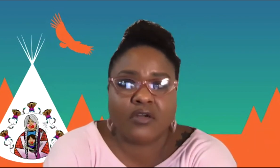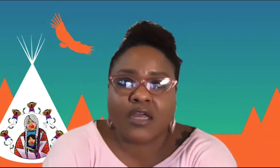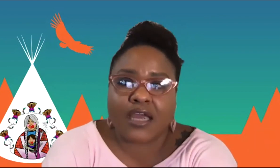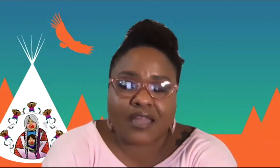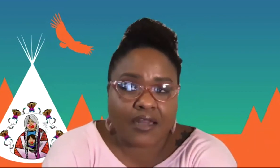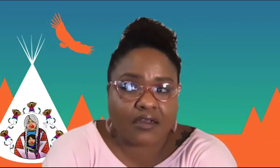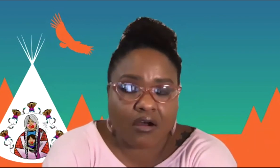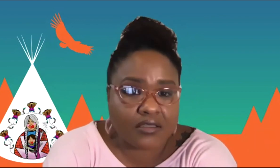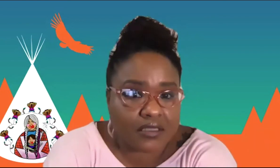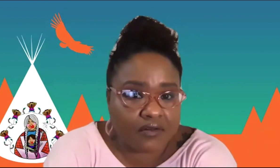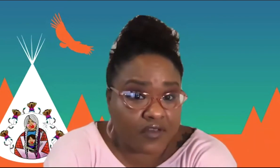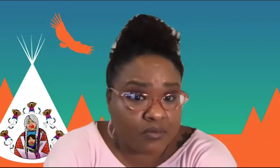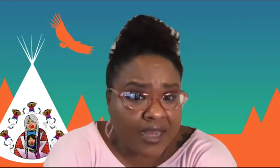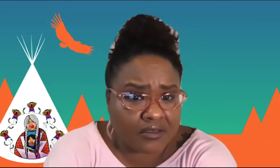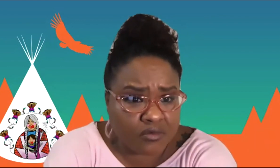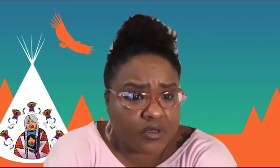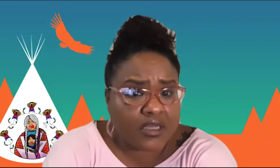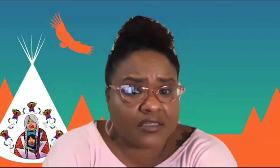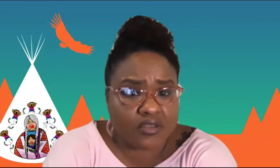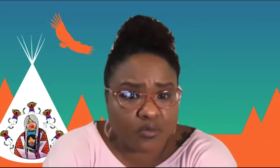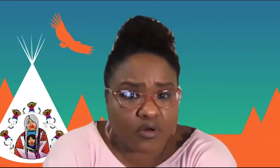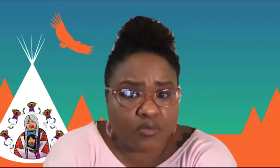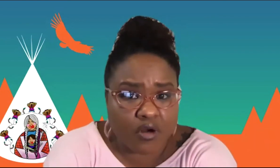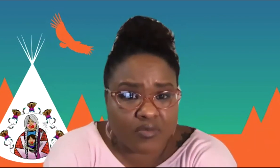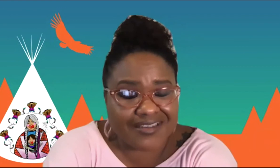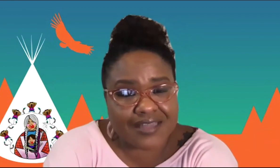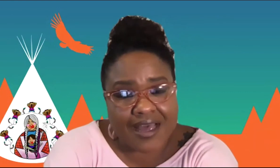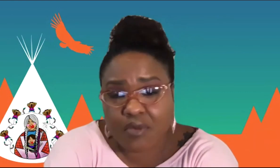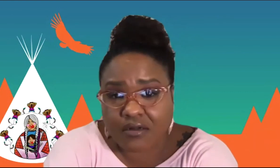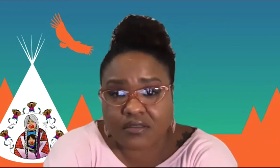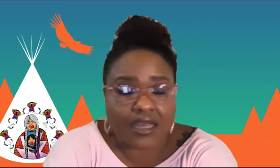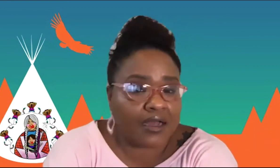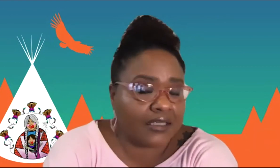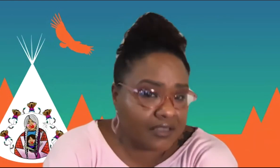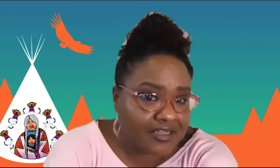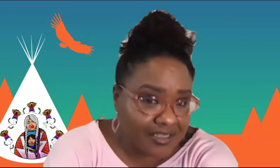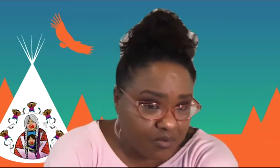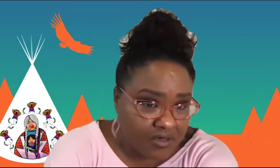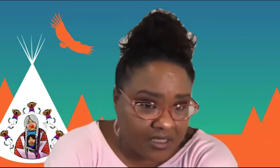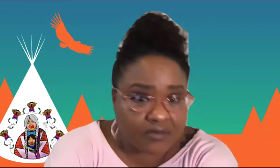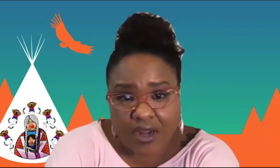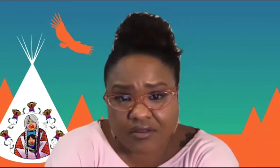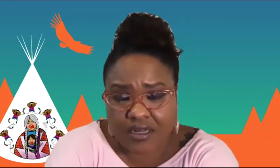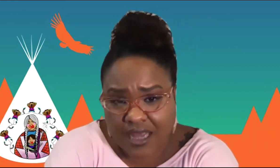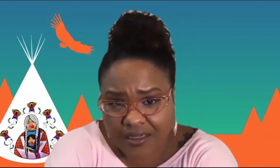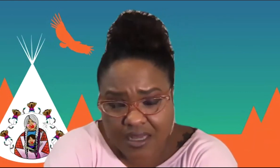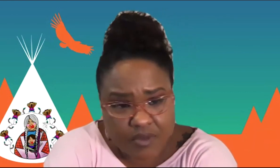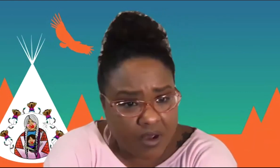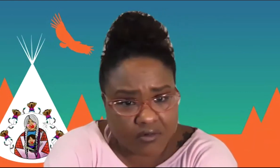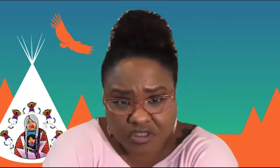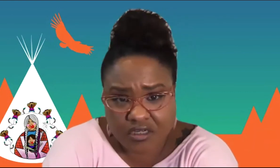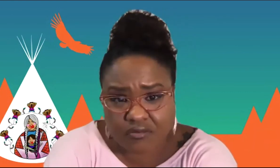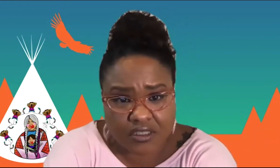to. And that constant feedback loop is super important because that models Indigenous communities rather than an